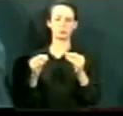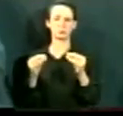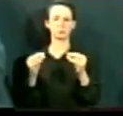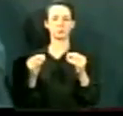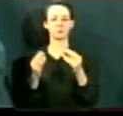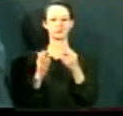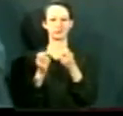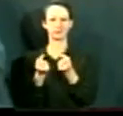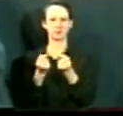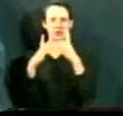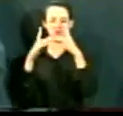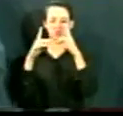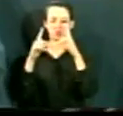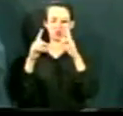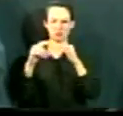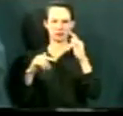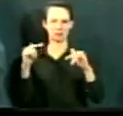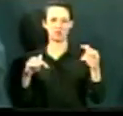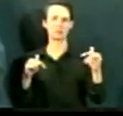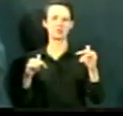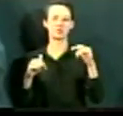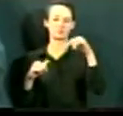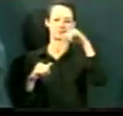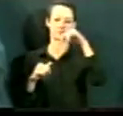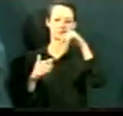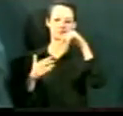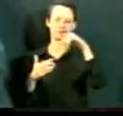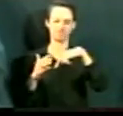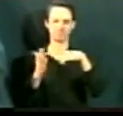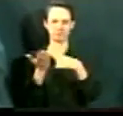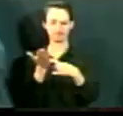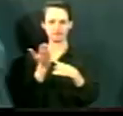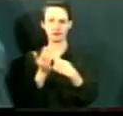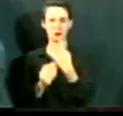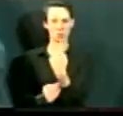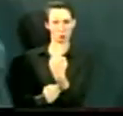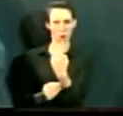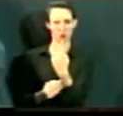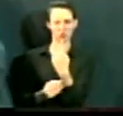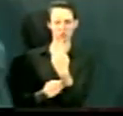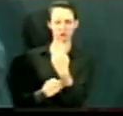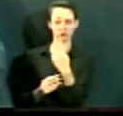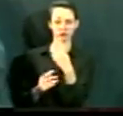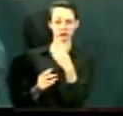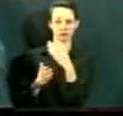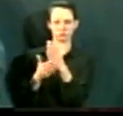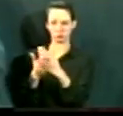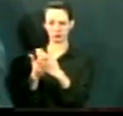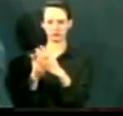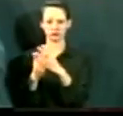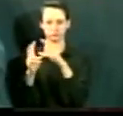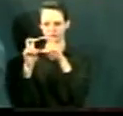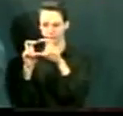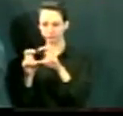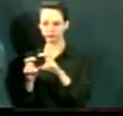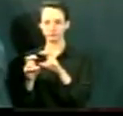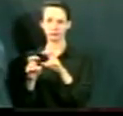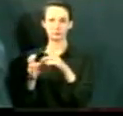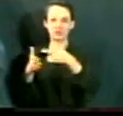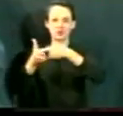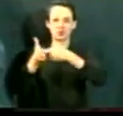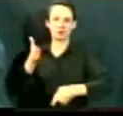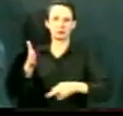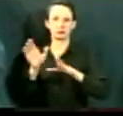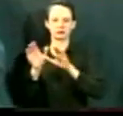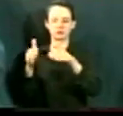aspect of this discussion. It seems as though only one aspect of it has been discussed so far, and is that of cost,